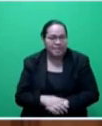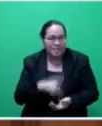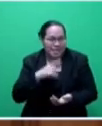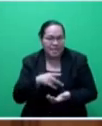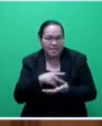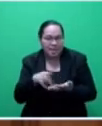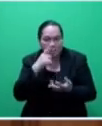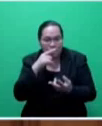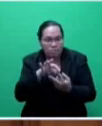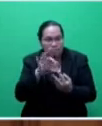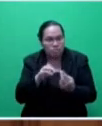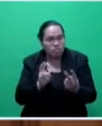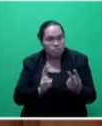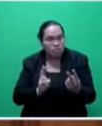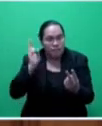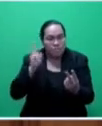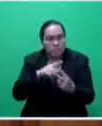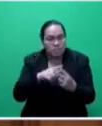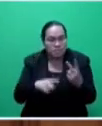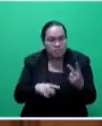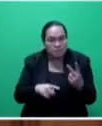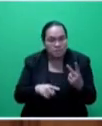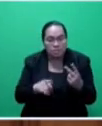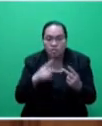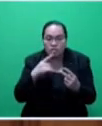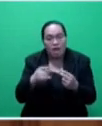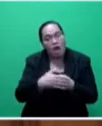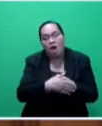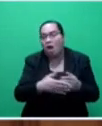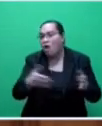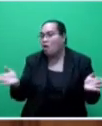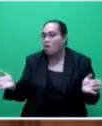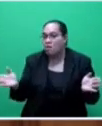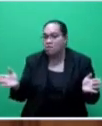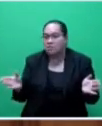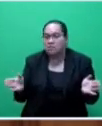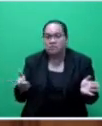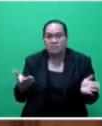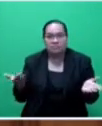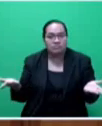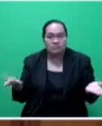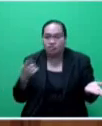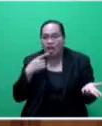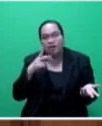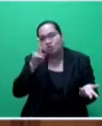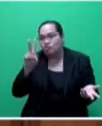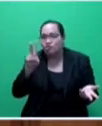designated representation with an open designation which says 2